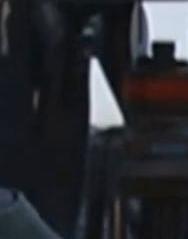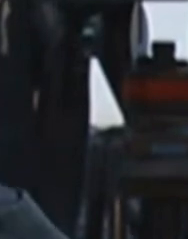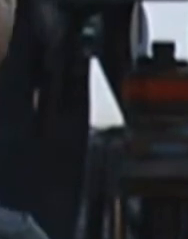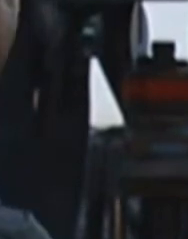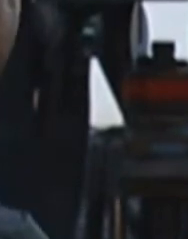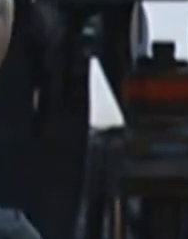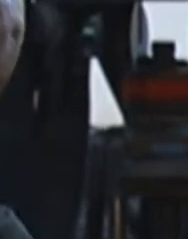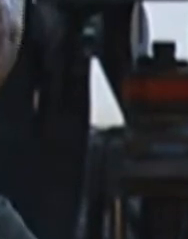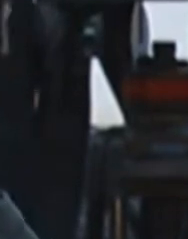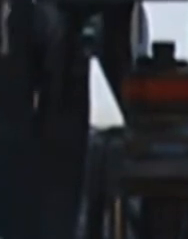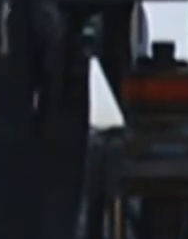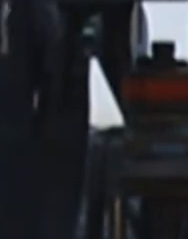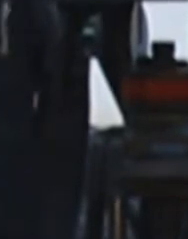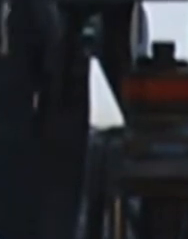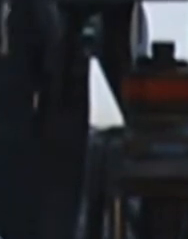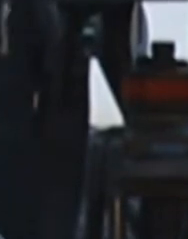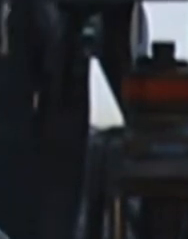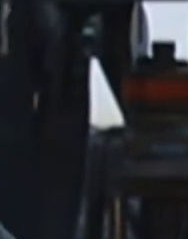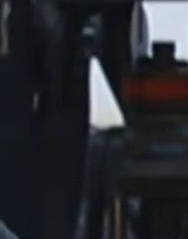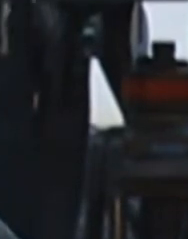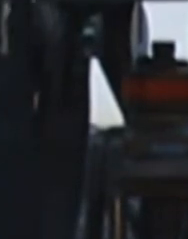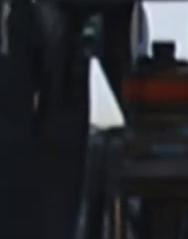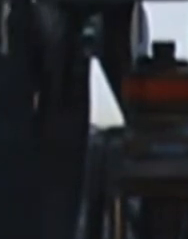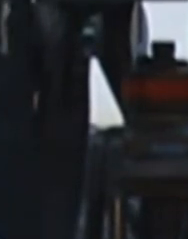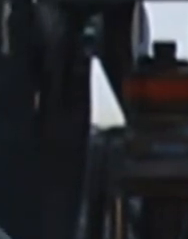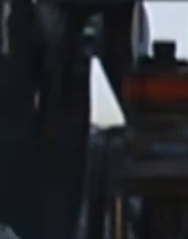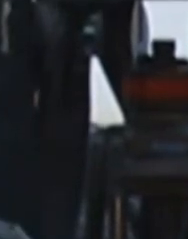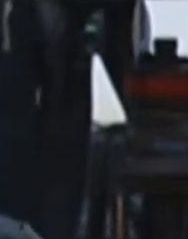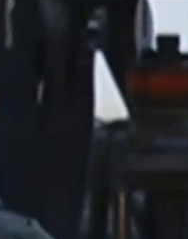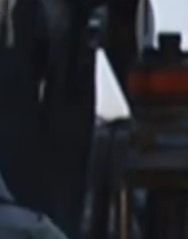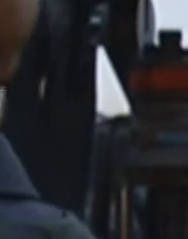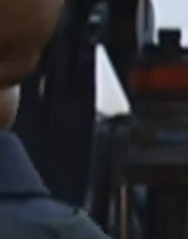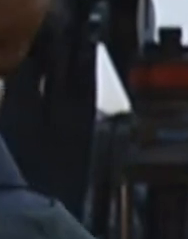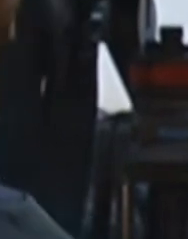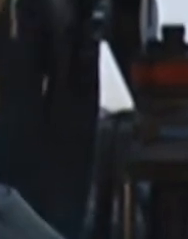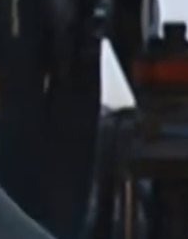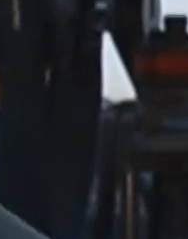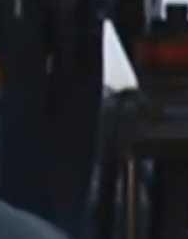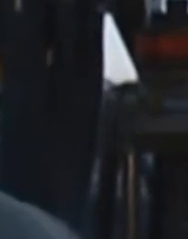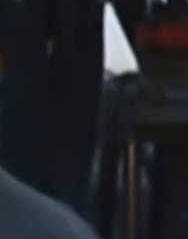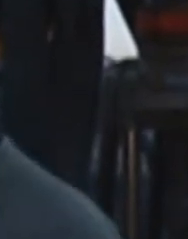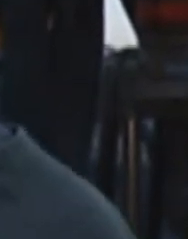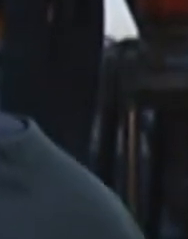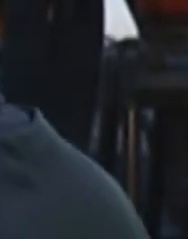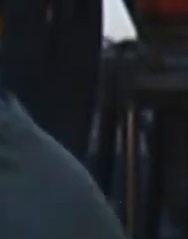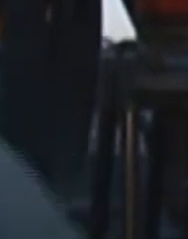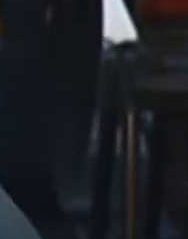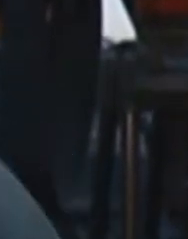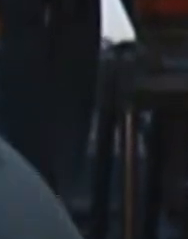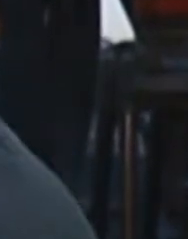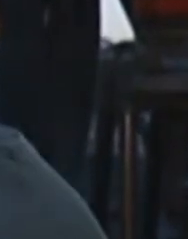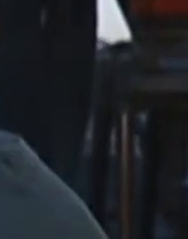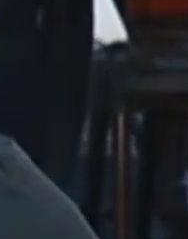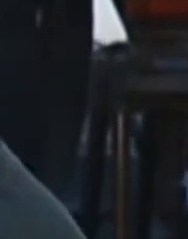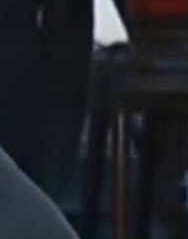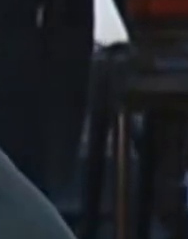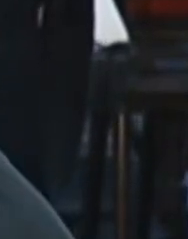us. Indeed, counsel is correct to say my